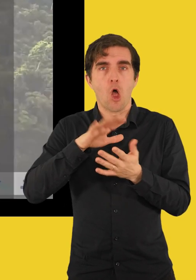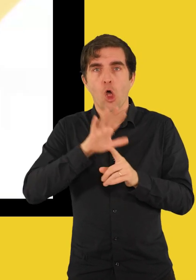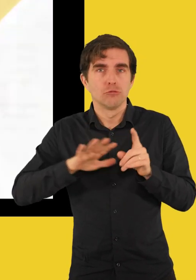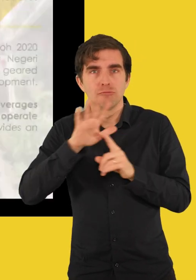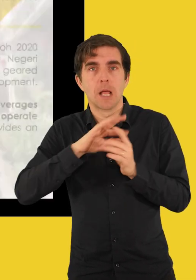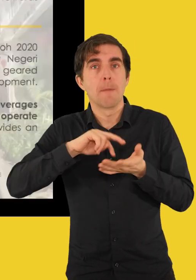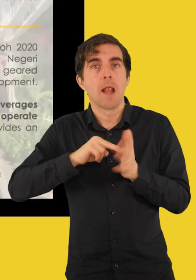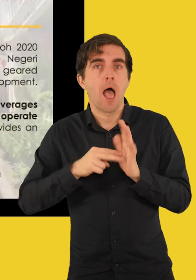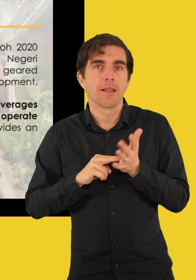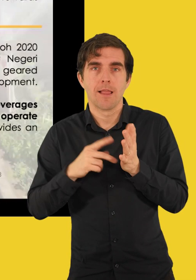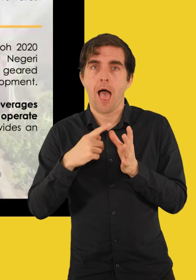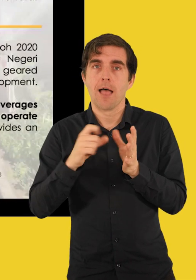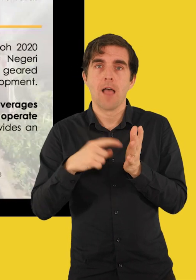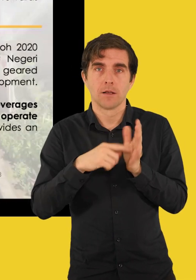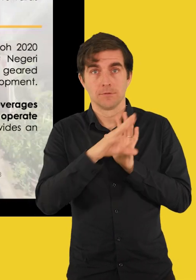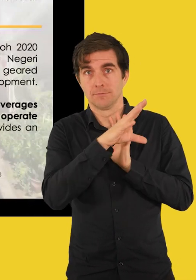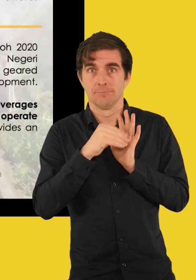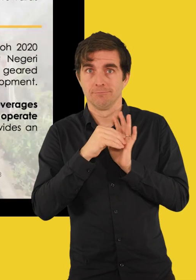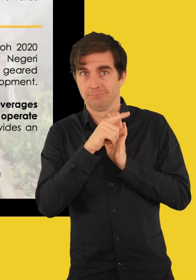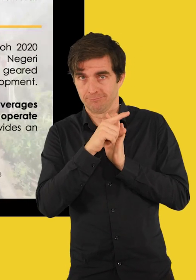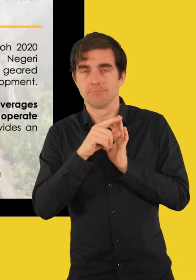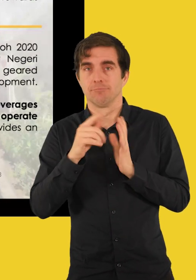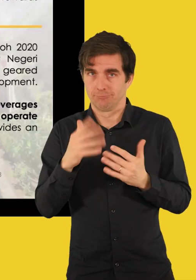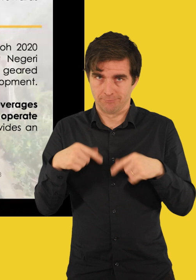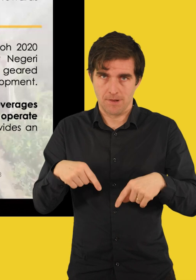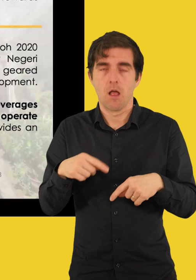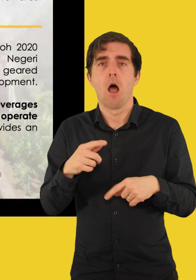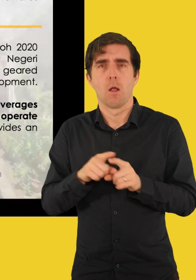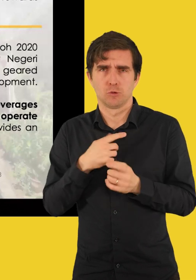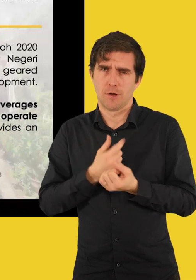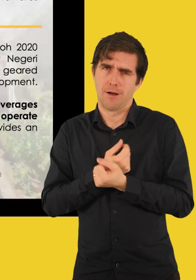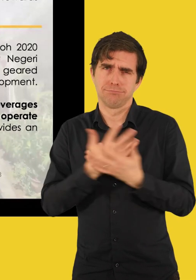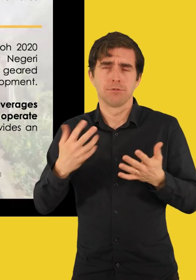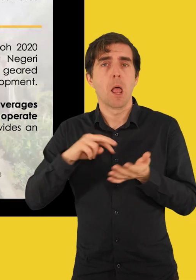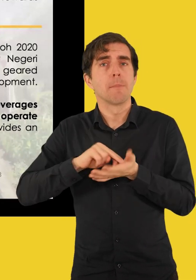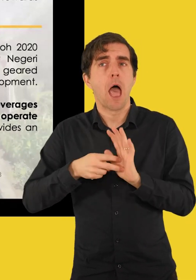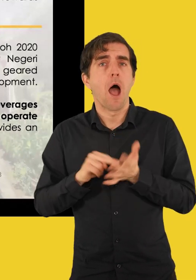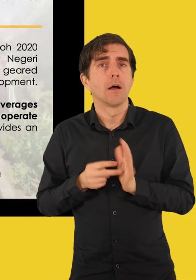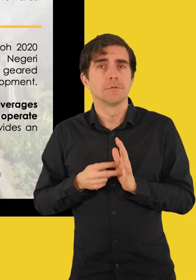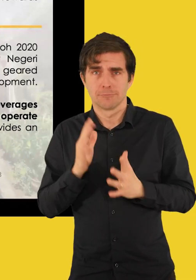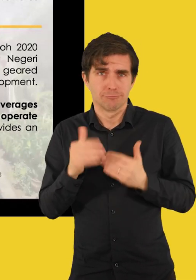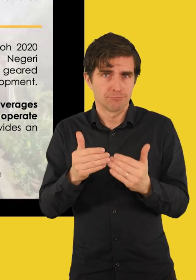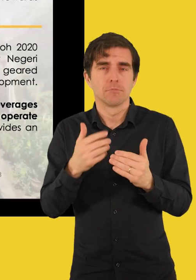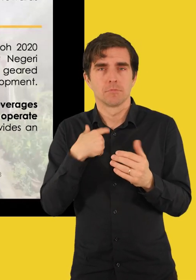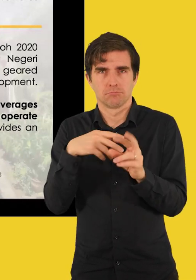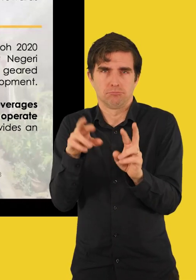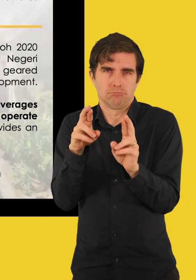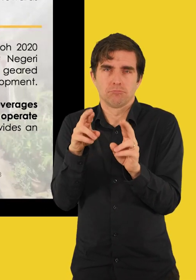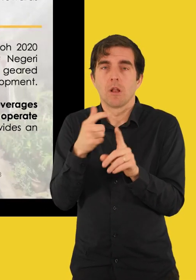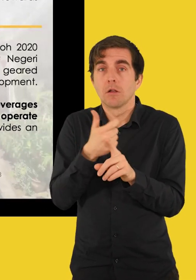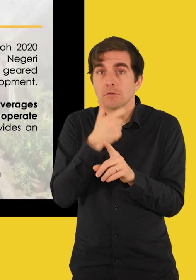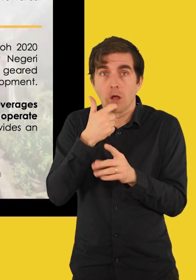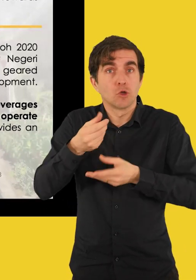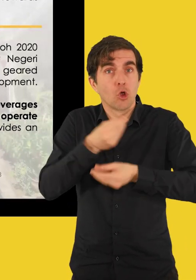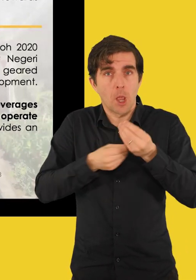We inherited from the British the Town and Country Planning Act, and from there we have so many plans. But